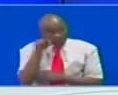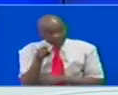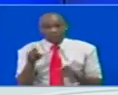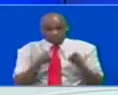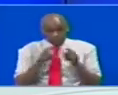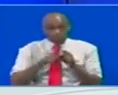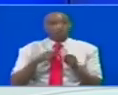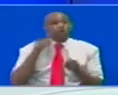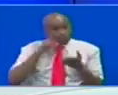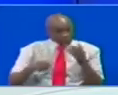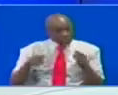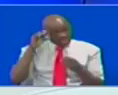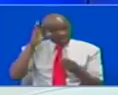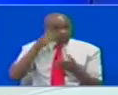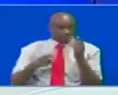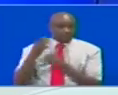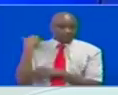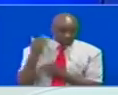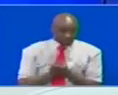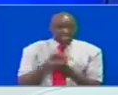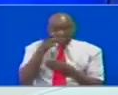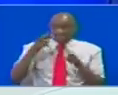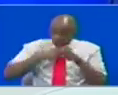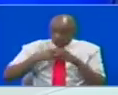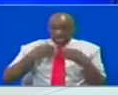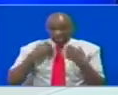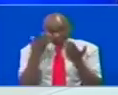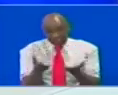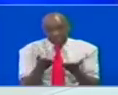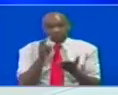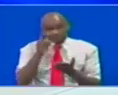also of the lessons therein. So that is coming soon. You want to look out